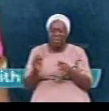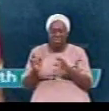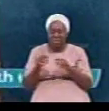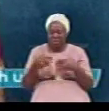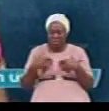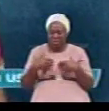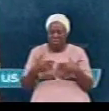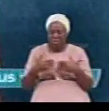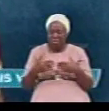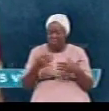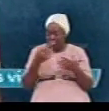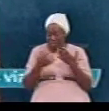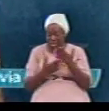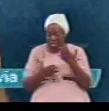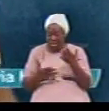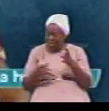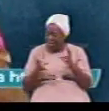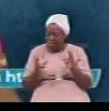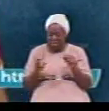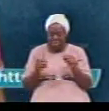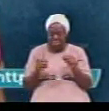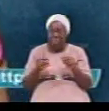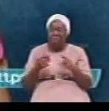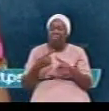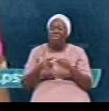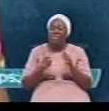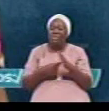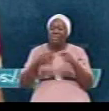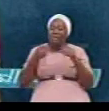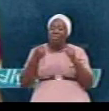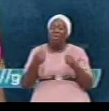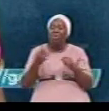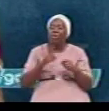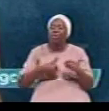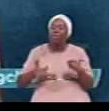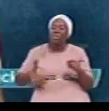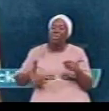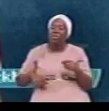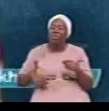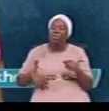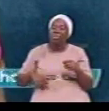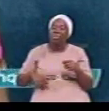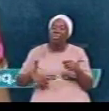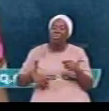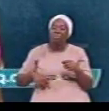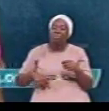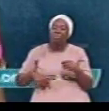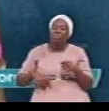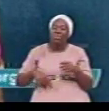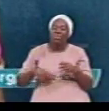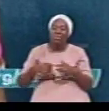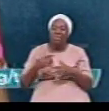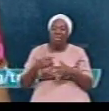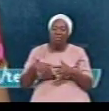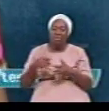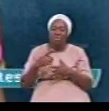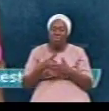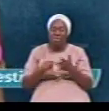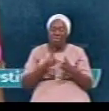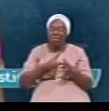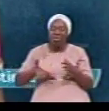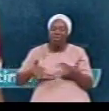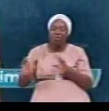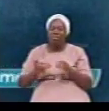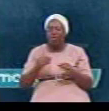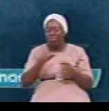no, I don't. But this is the power of God. So God performed his own operation on me for that particular